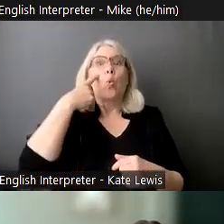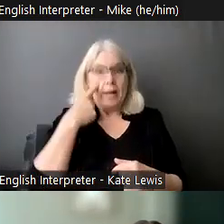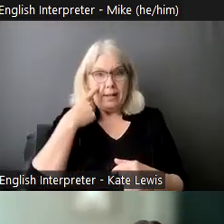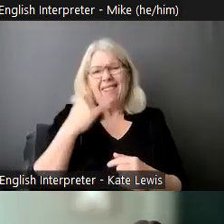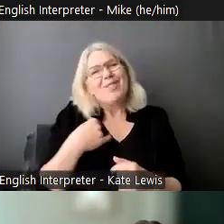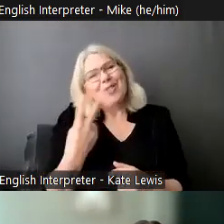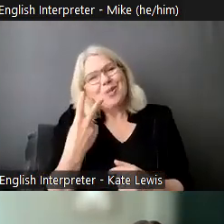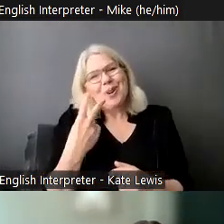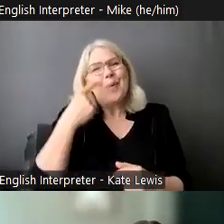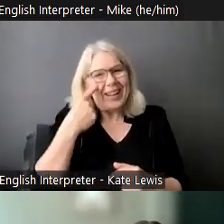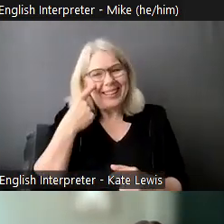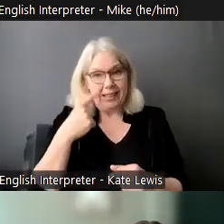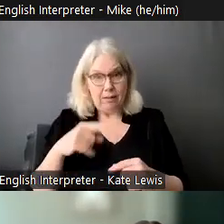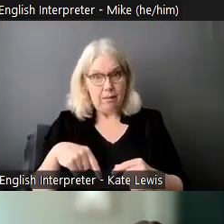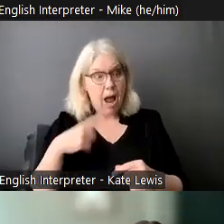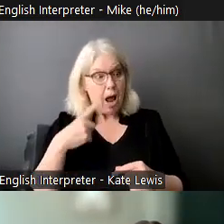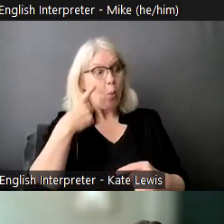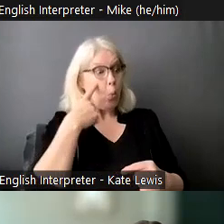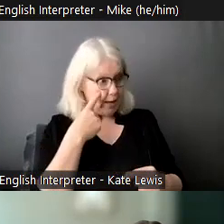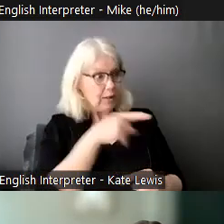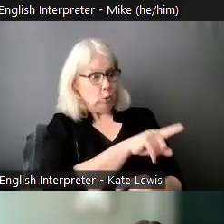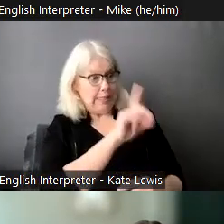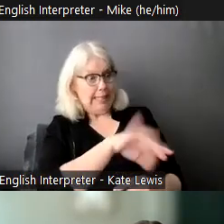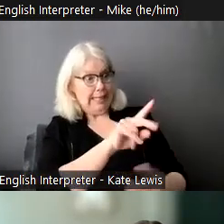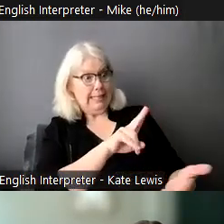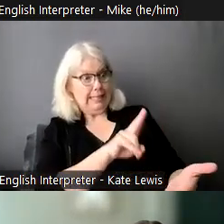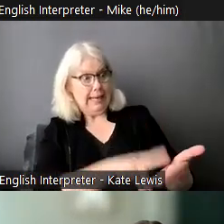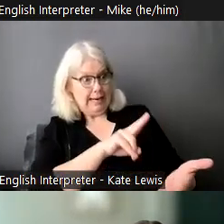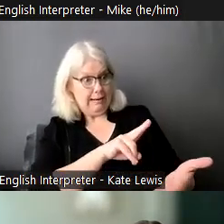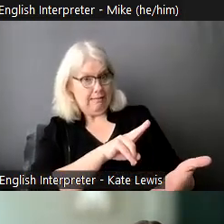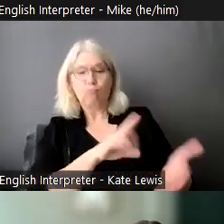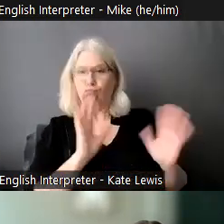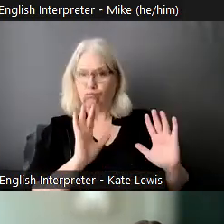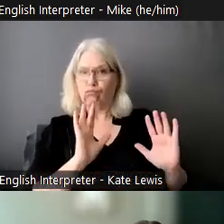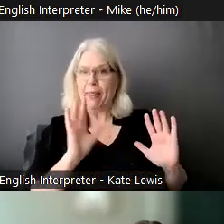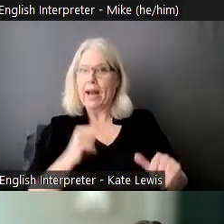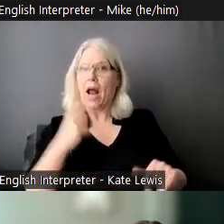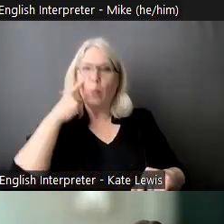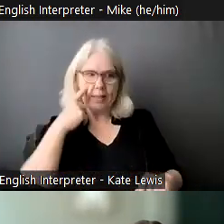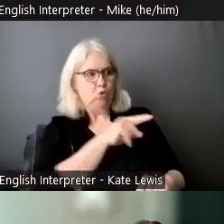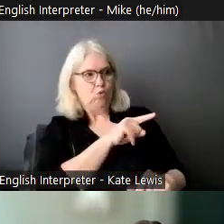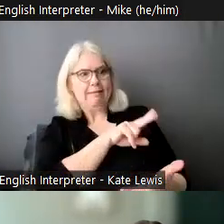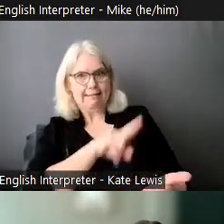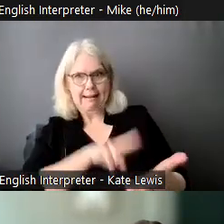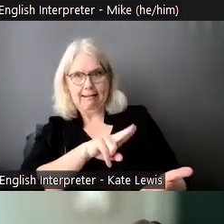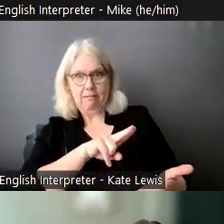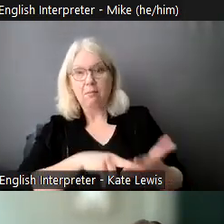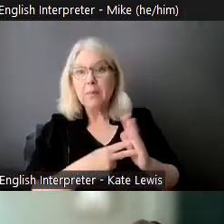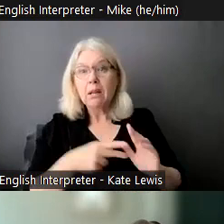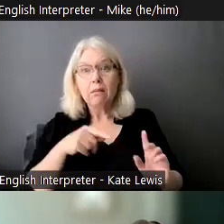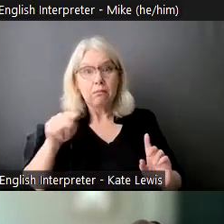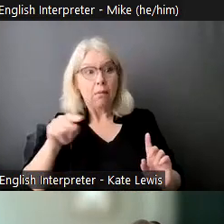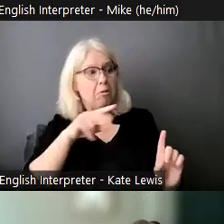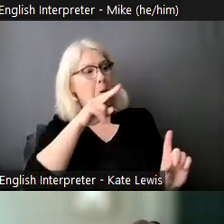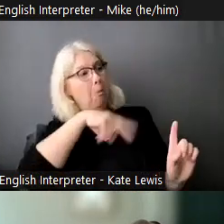witnesses are not trained to know what the test is for capacity to sign the document. So they're just there to